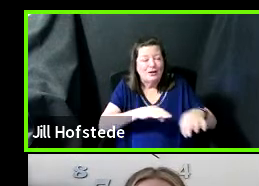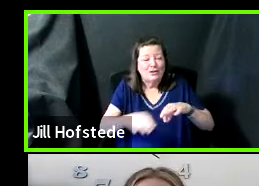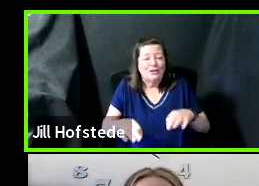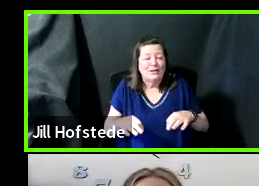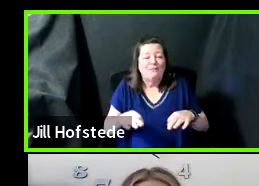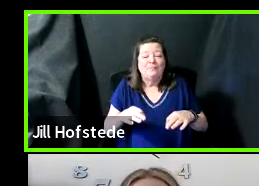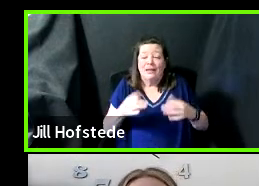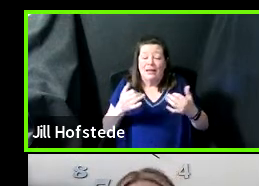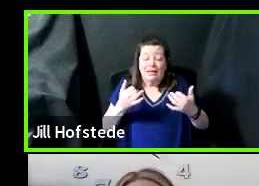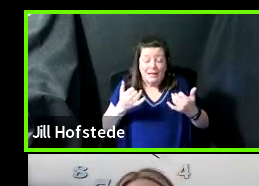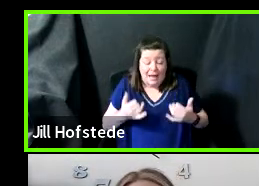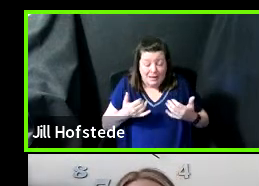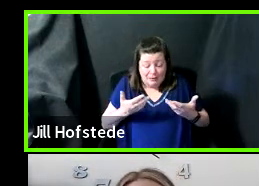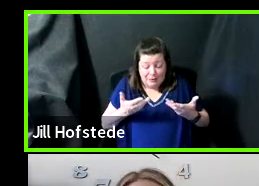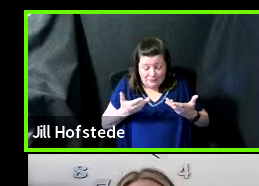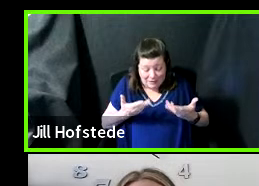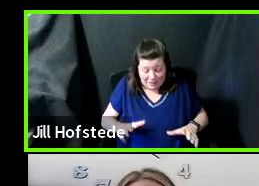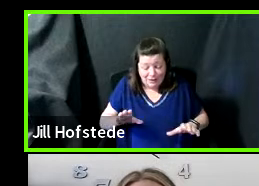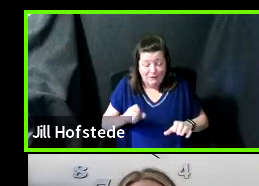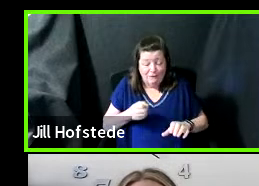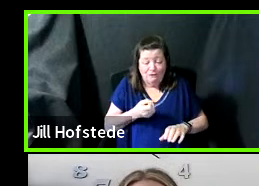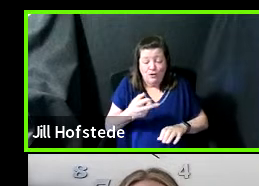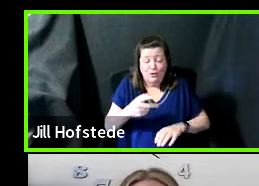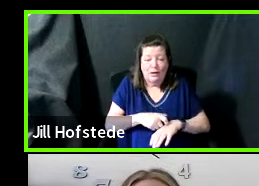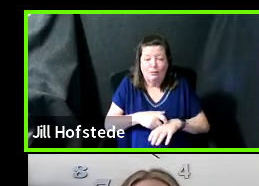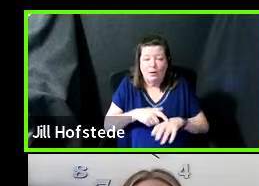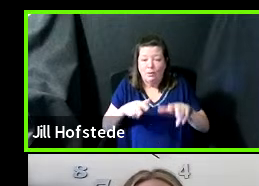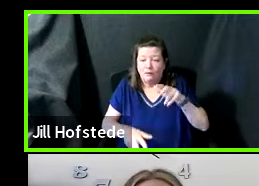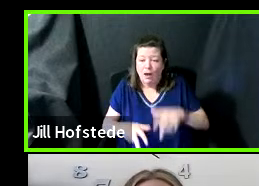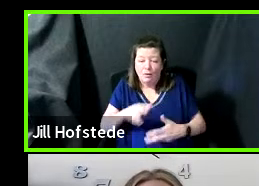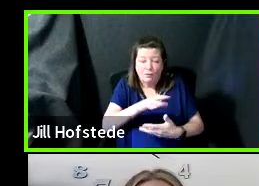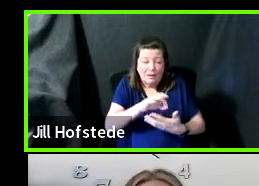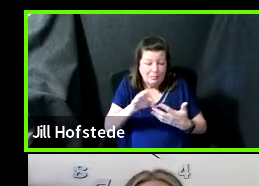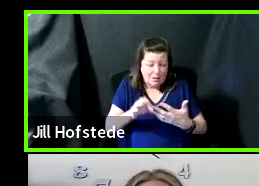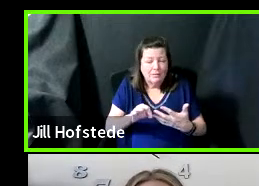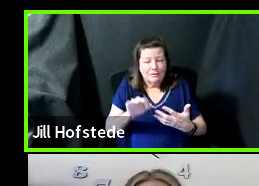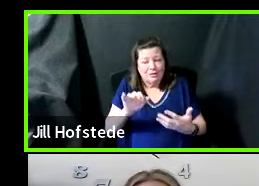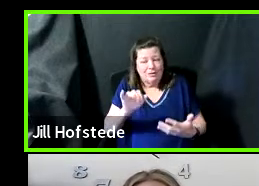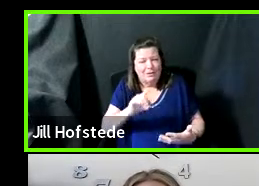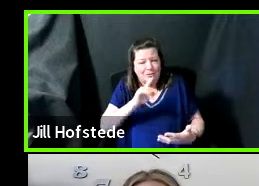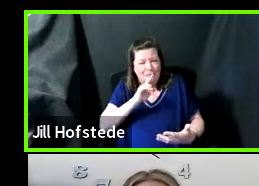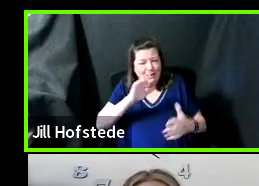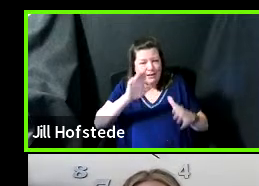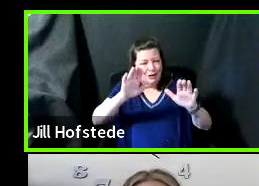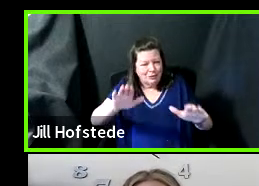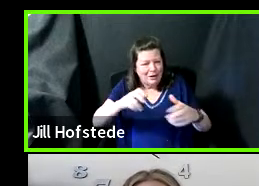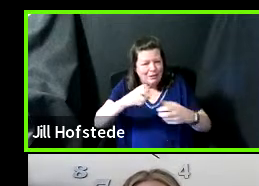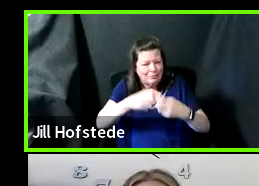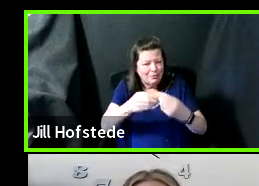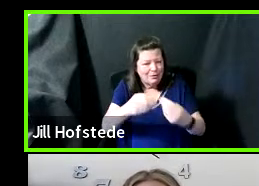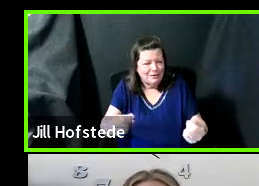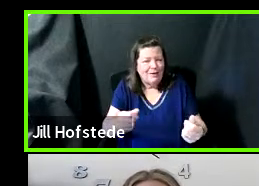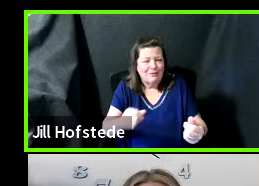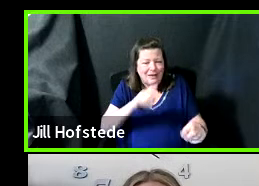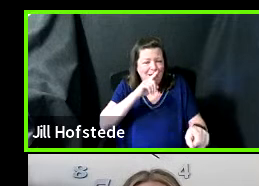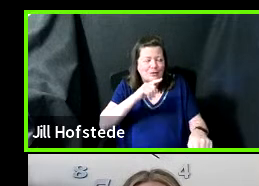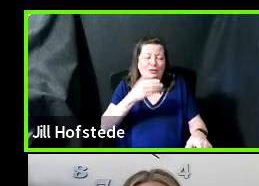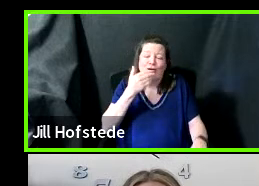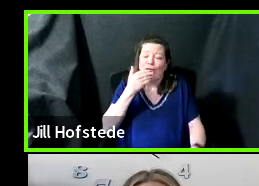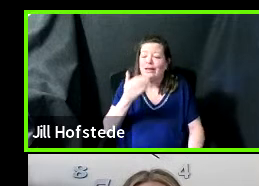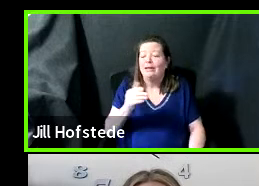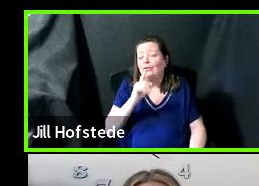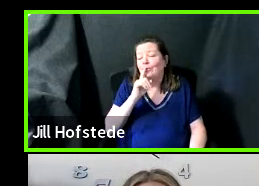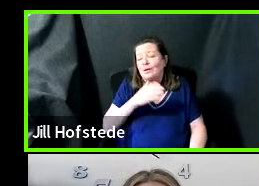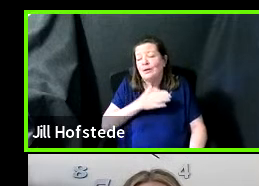a few times and we've all kind of awkwardly picked people. So that's just a great problem solving move. So thank you. Really appreciate